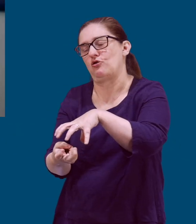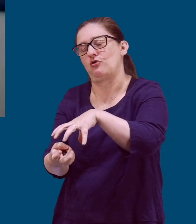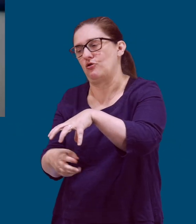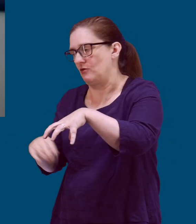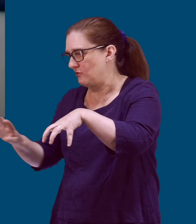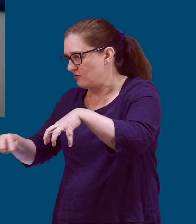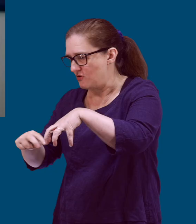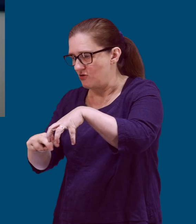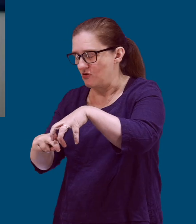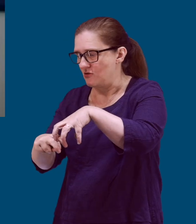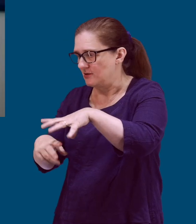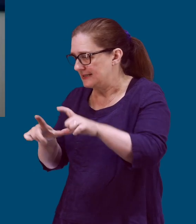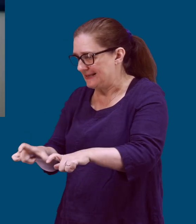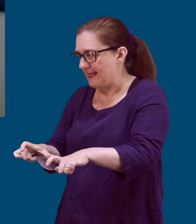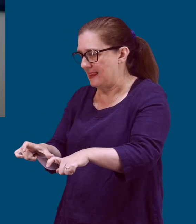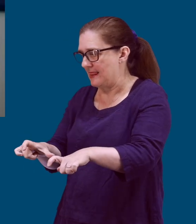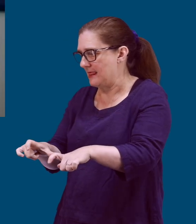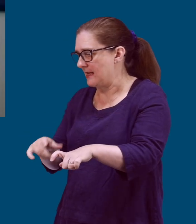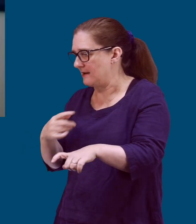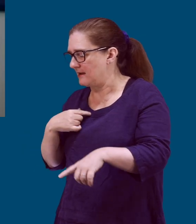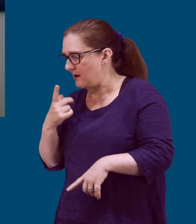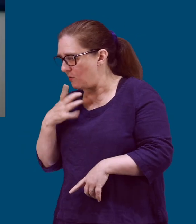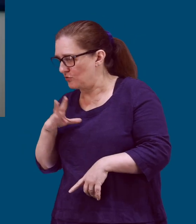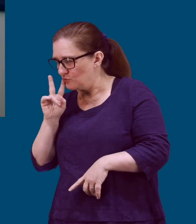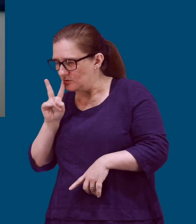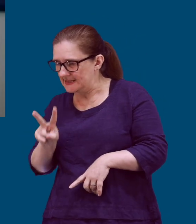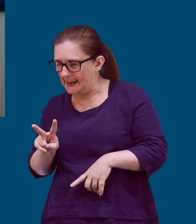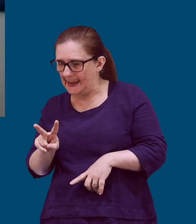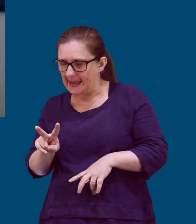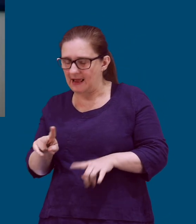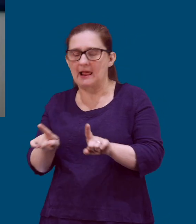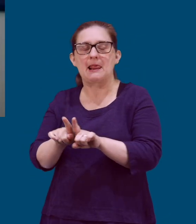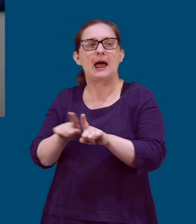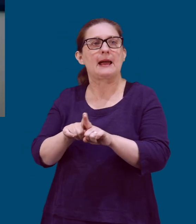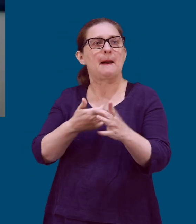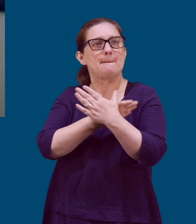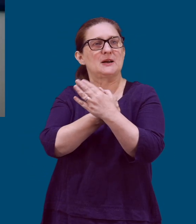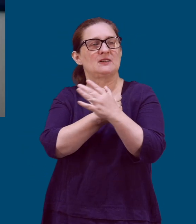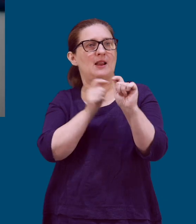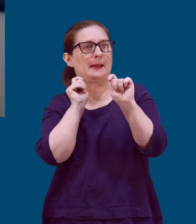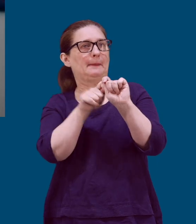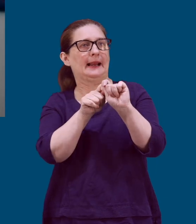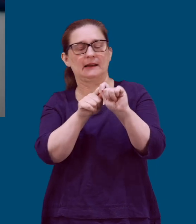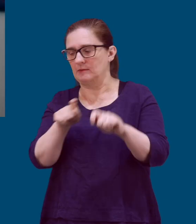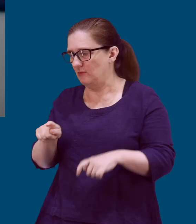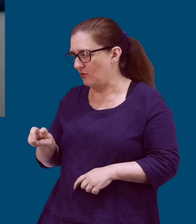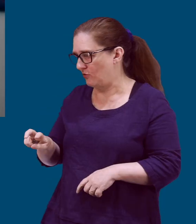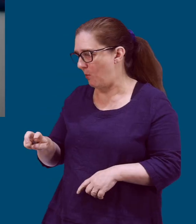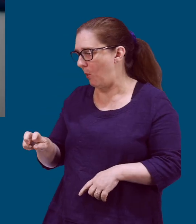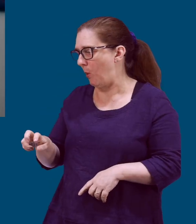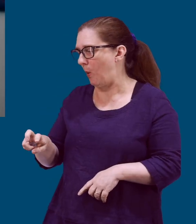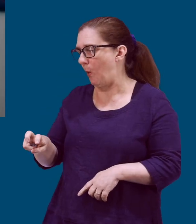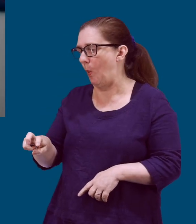them to please stay still so I can pin them in place like butterflies, but they do not stop moving.